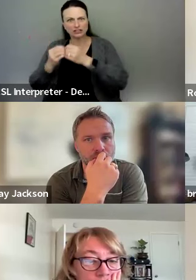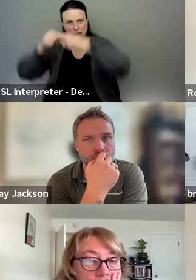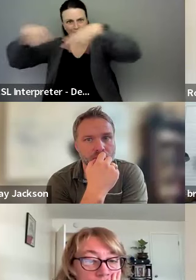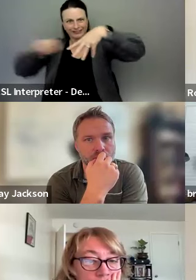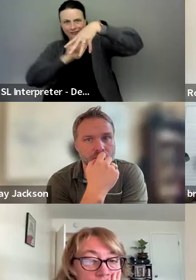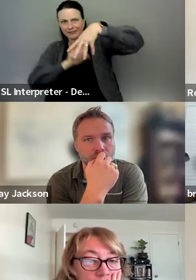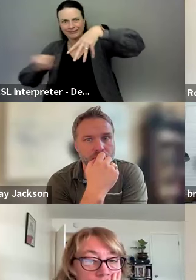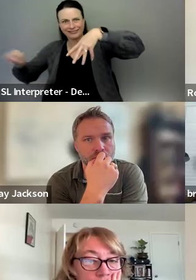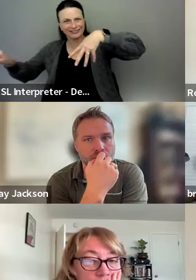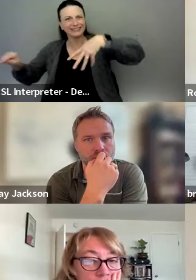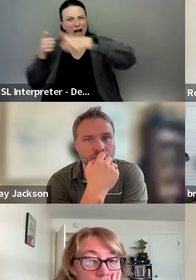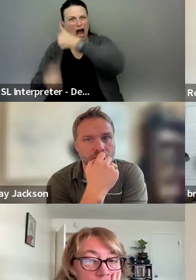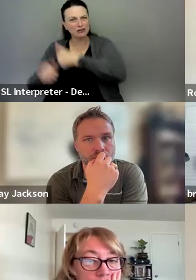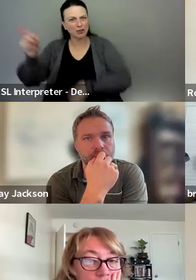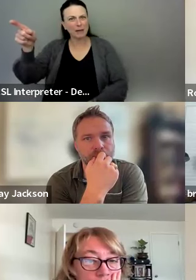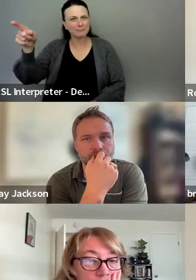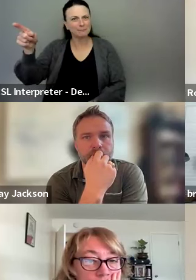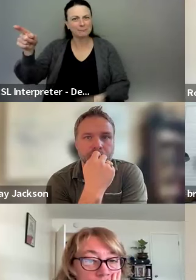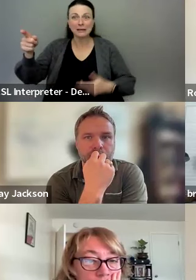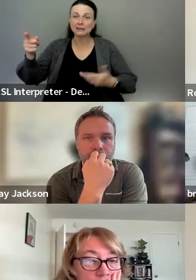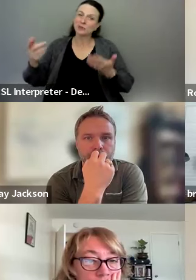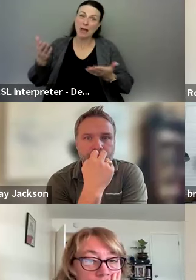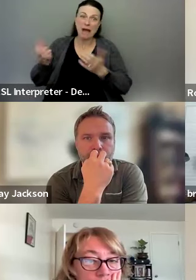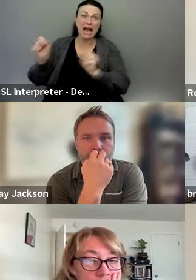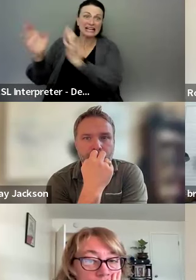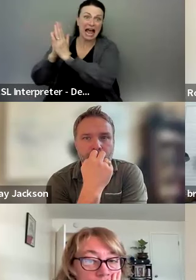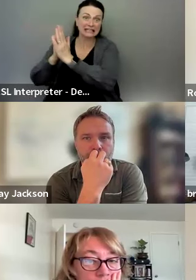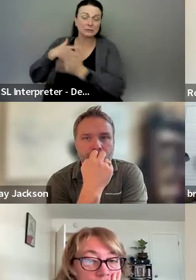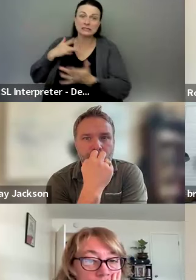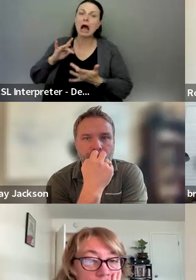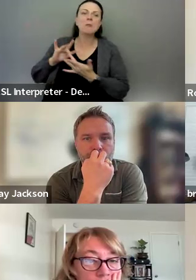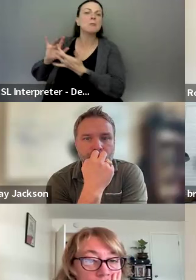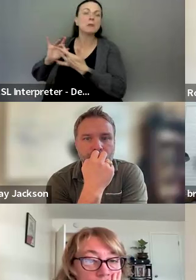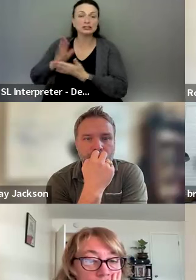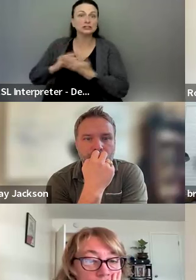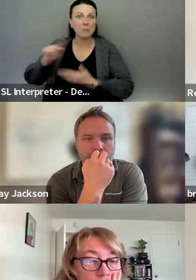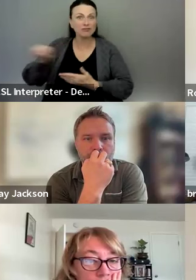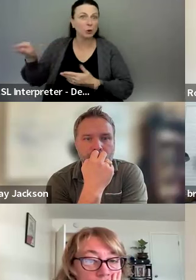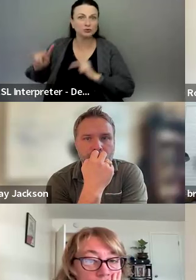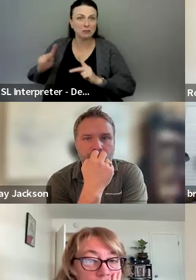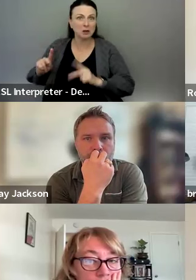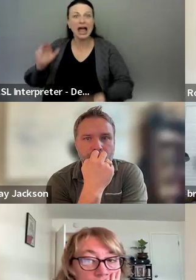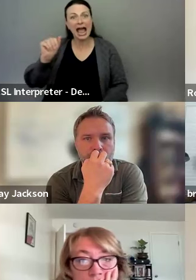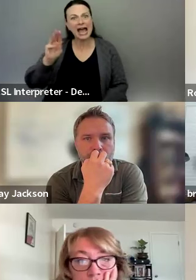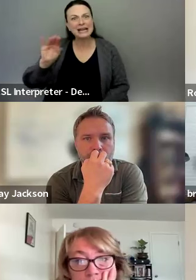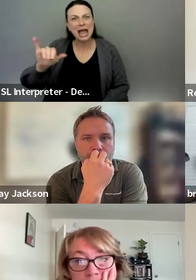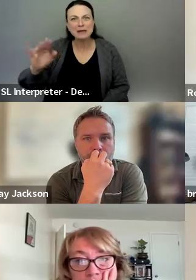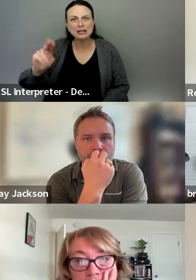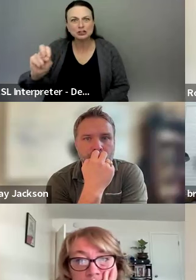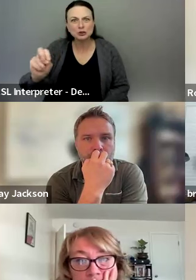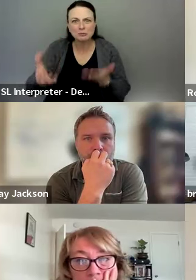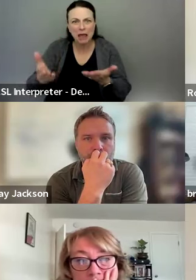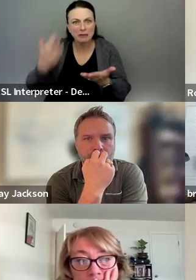But they may know, I don't know, I can ask, because I'm in touch with some people. Well, we have Amy June here as well, so maybe she knows as